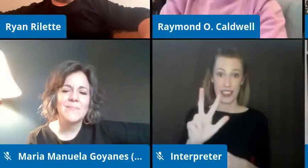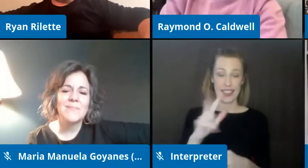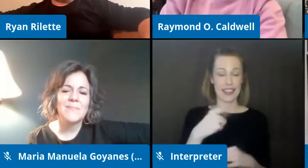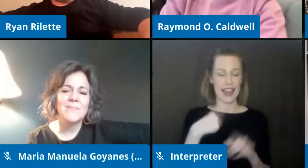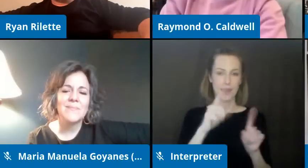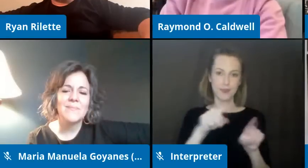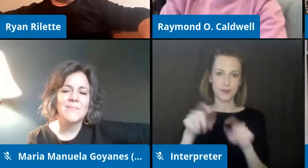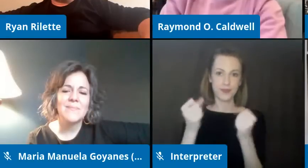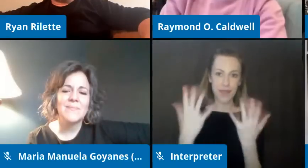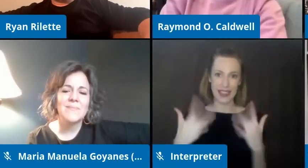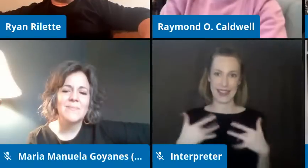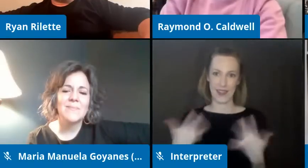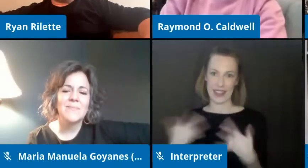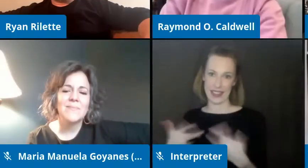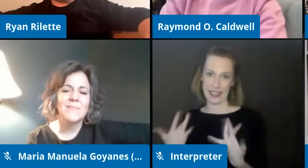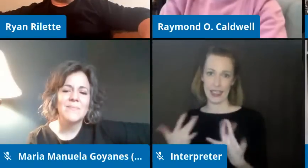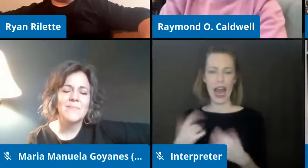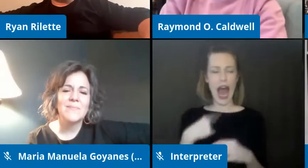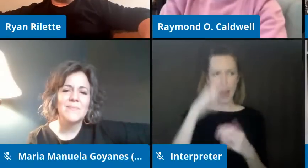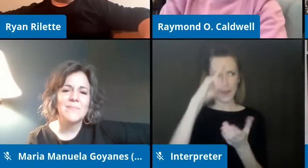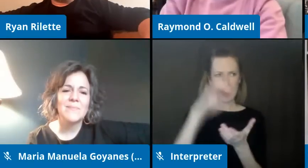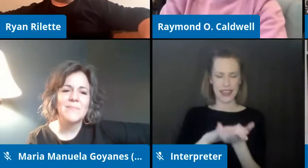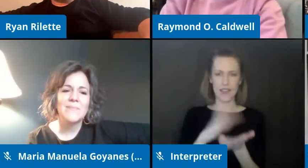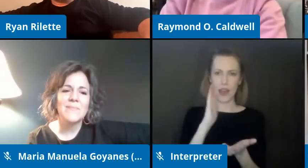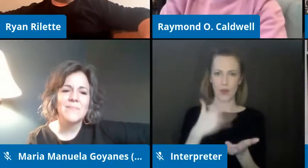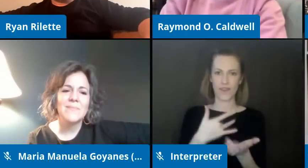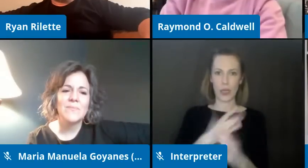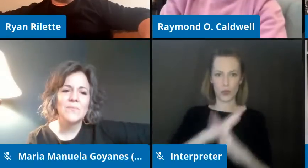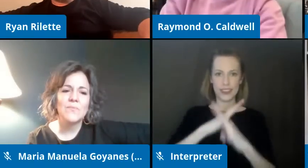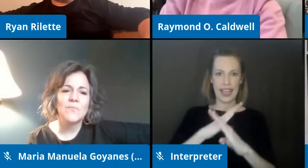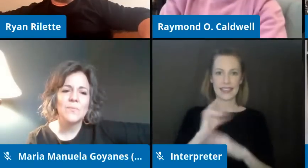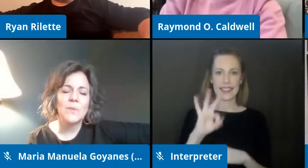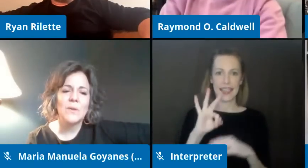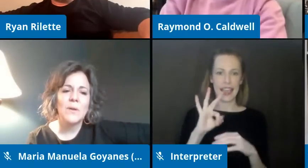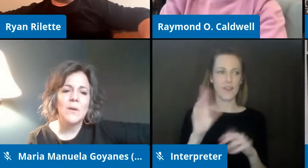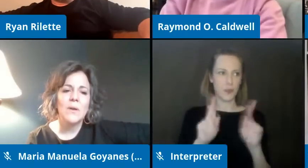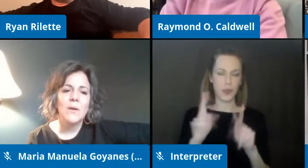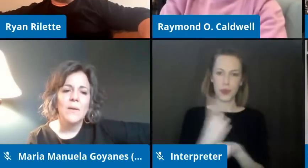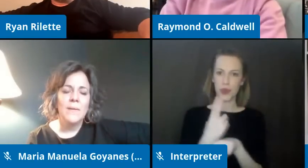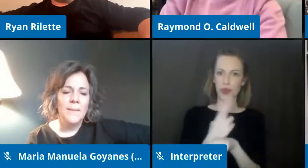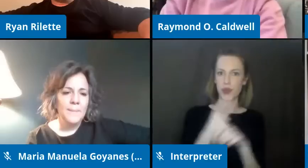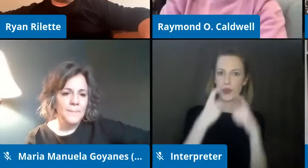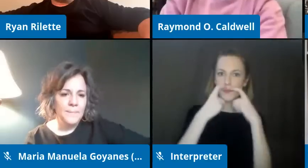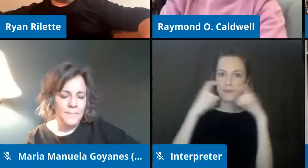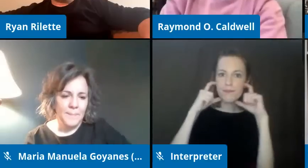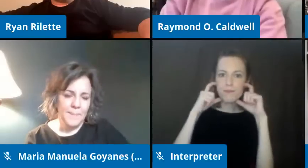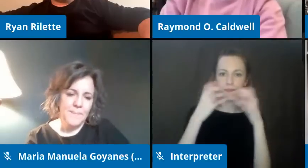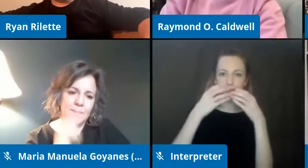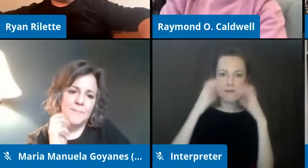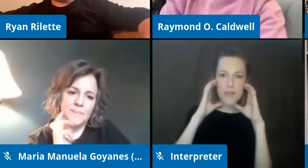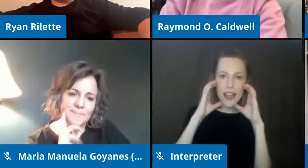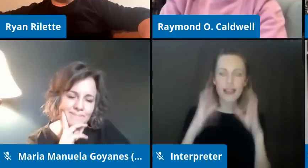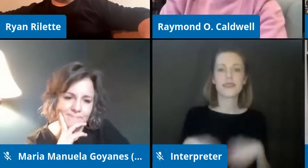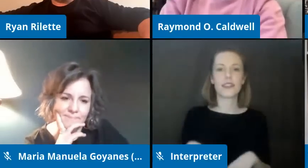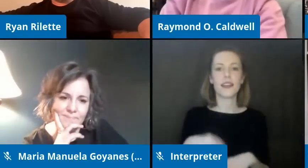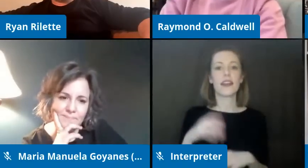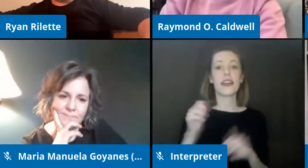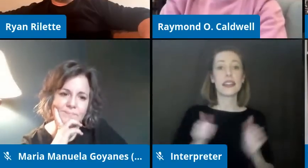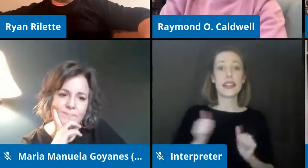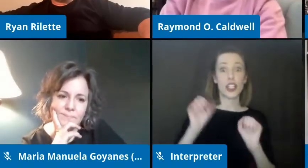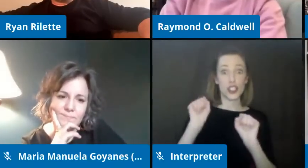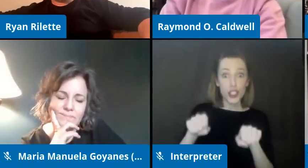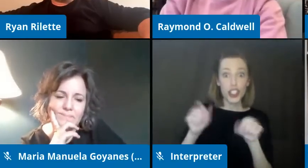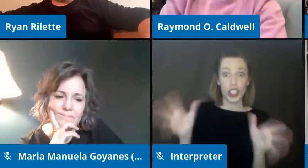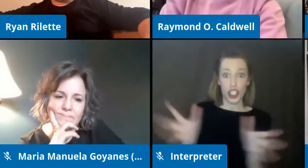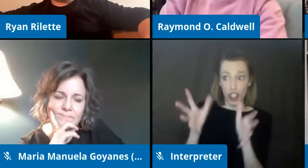around me were wearing a face mask. Arts organizations could encourage seniors to return by requiring face masks, which would be provided at the